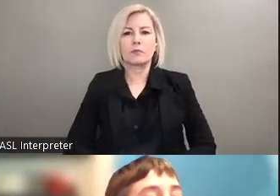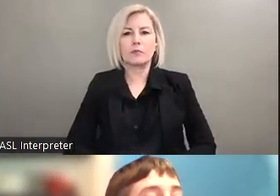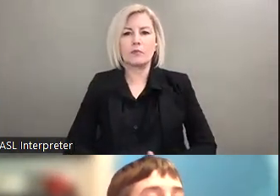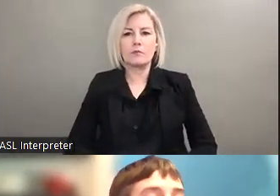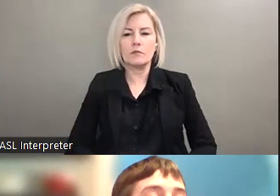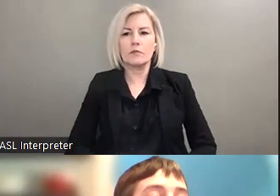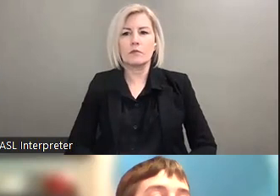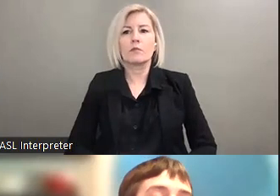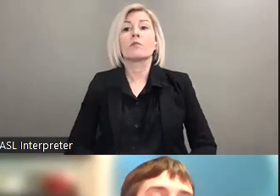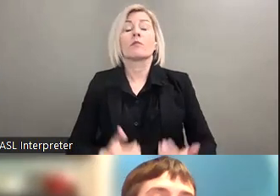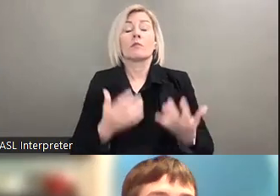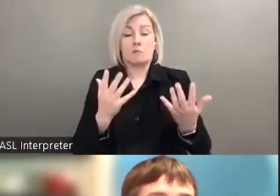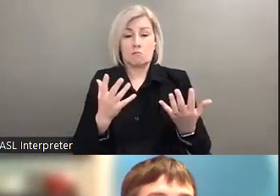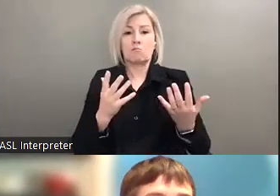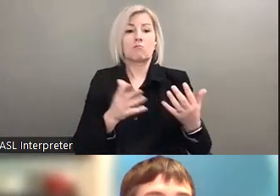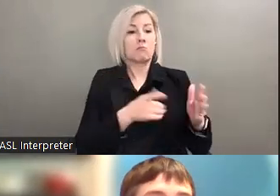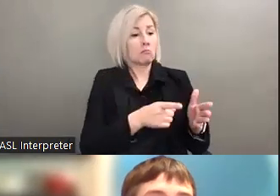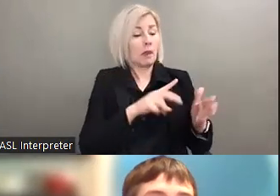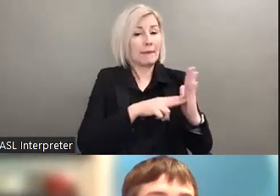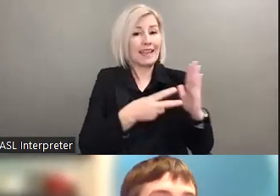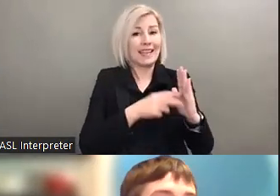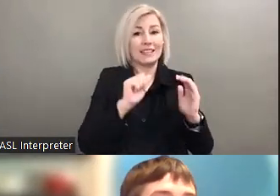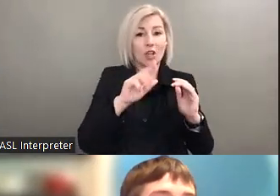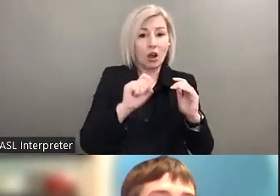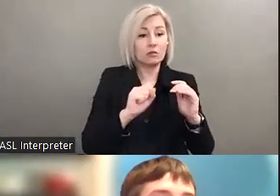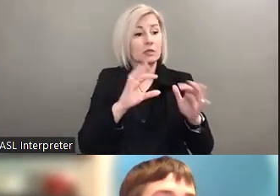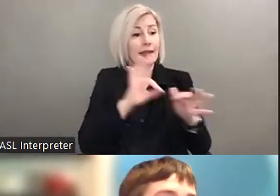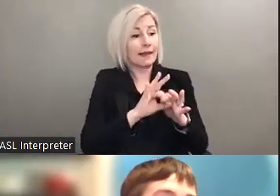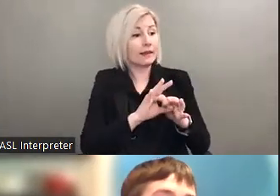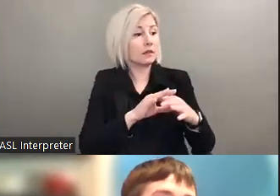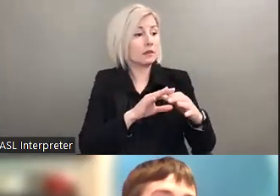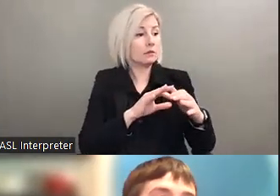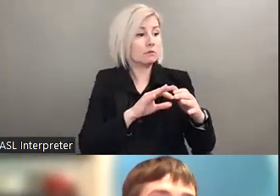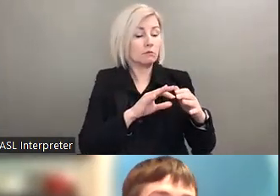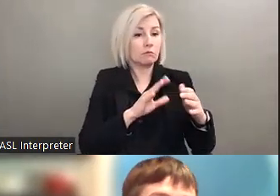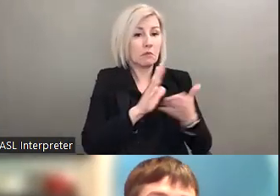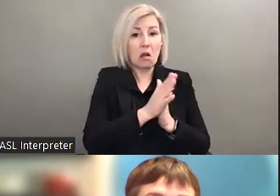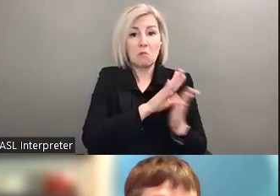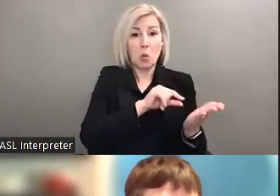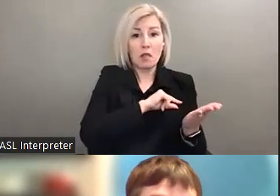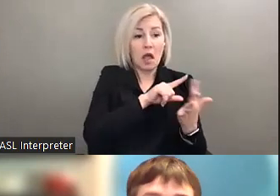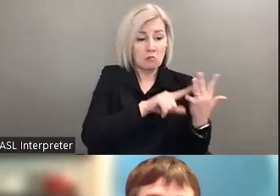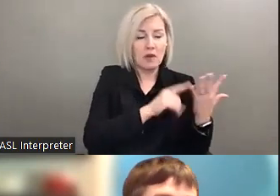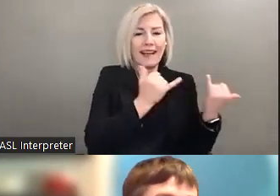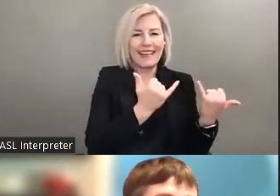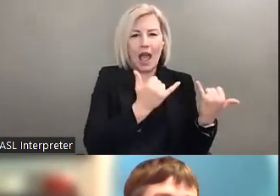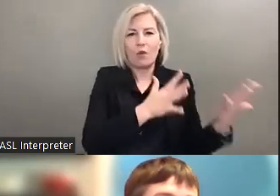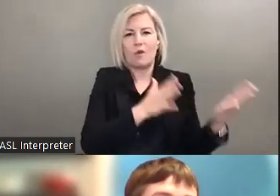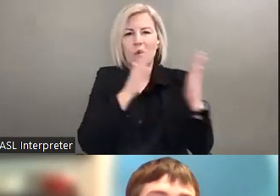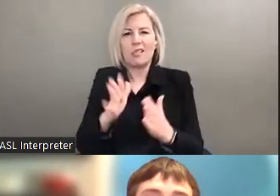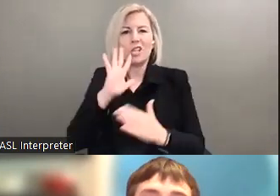So now that we've talked about what makes an ArtsCONNECT proposal eligible, we're going to talk about the application process for